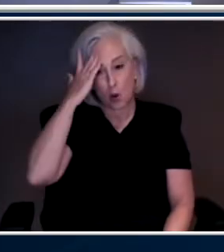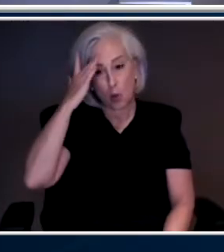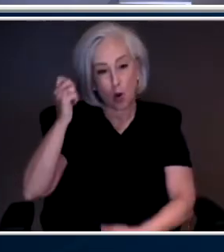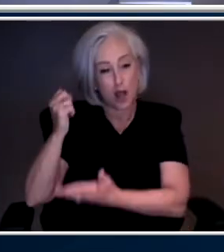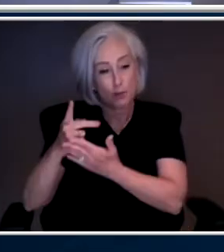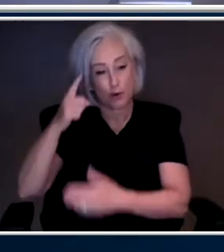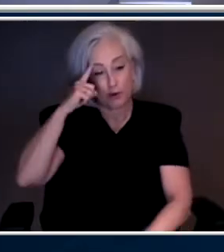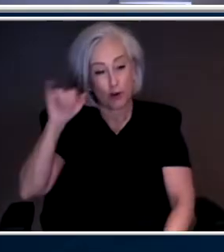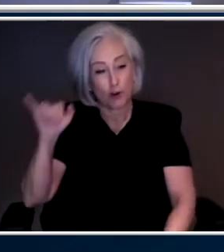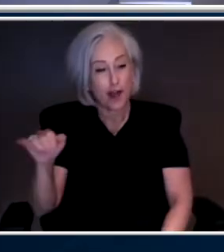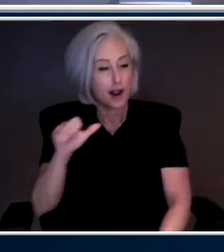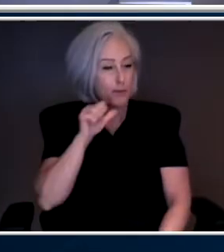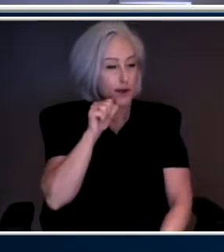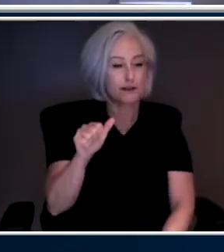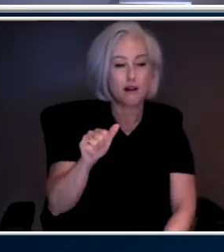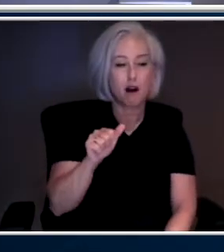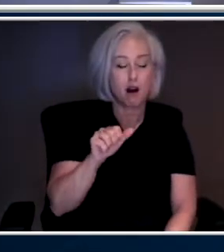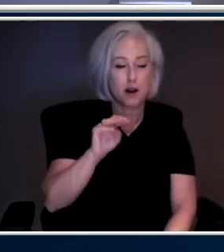malignant